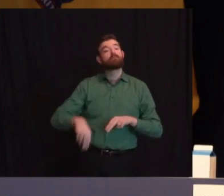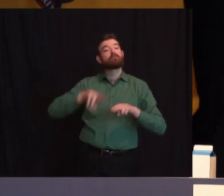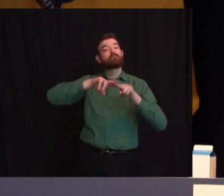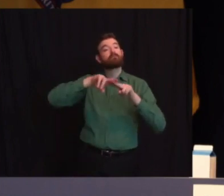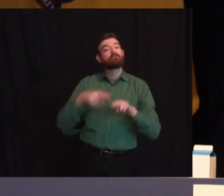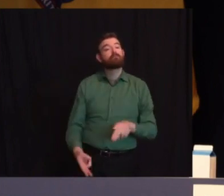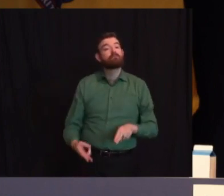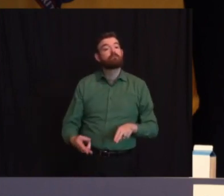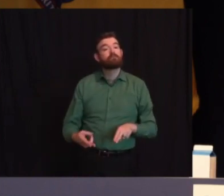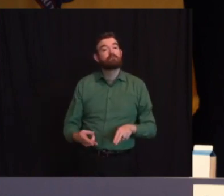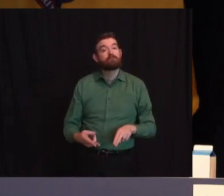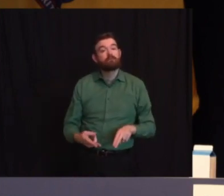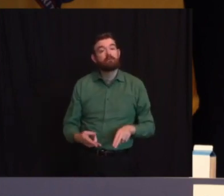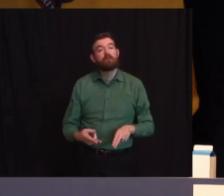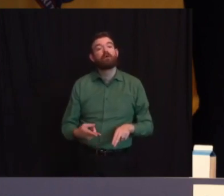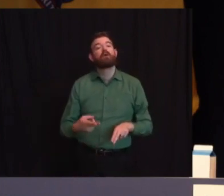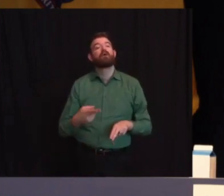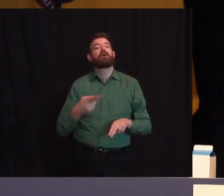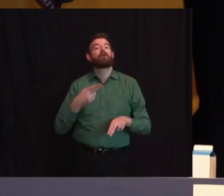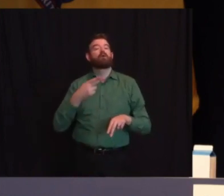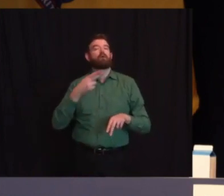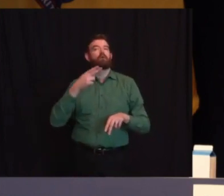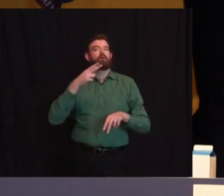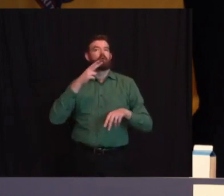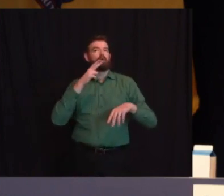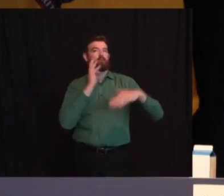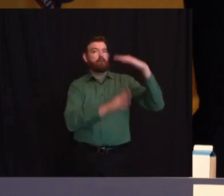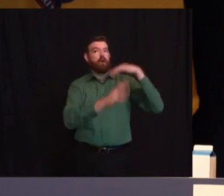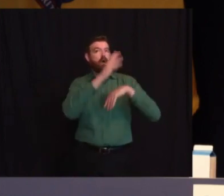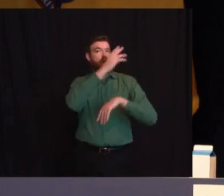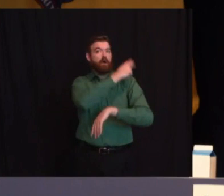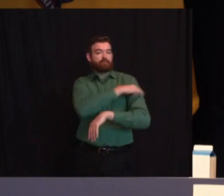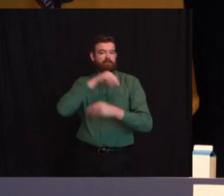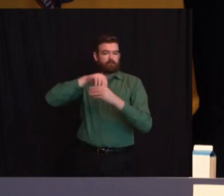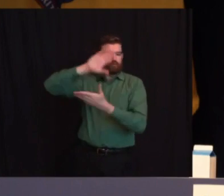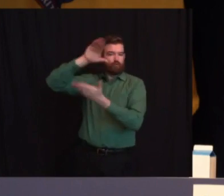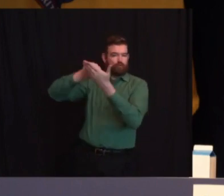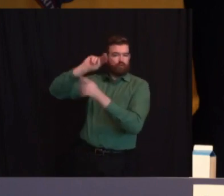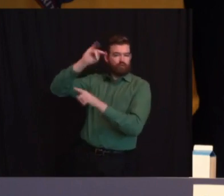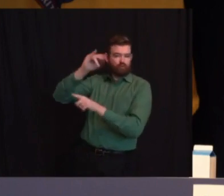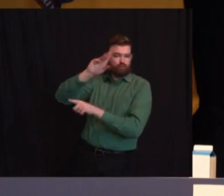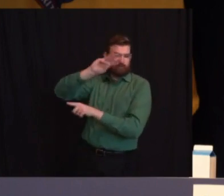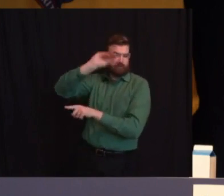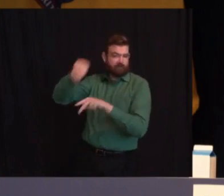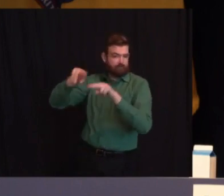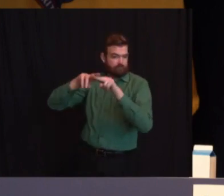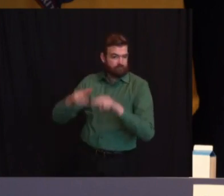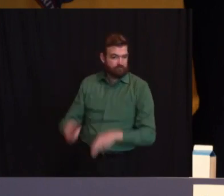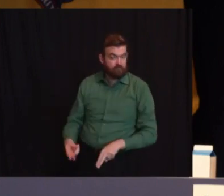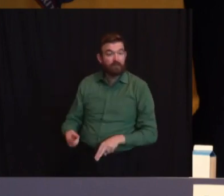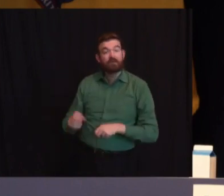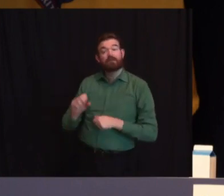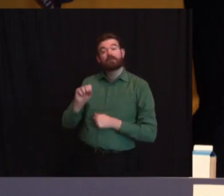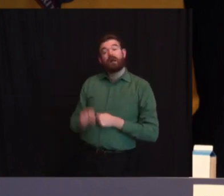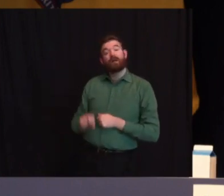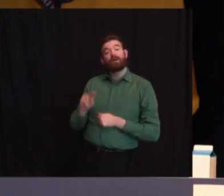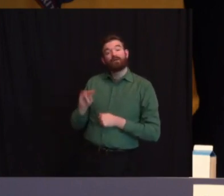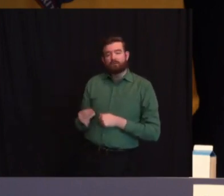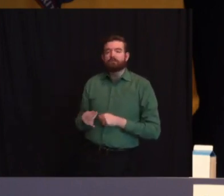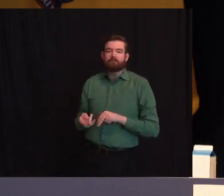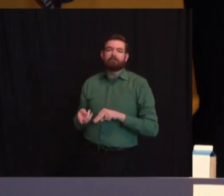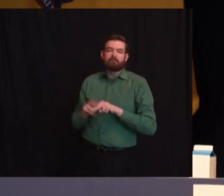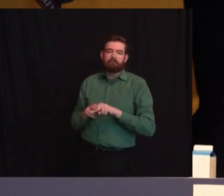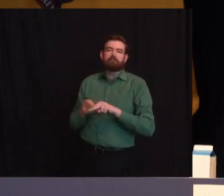hospitalizations in the central region. However, we continue to see increasing hospitalizations in the south, with